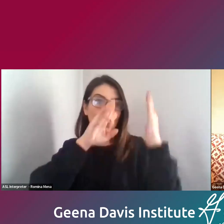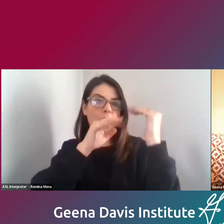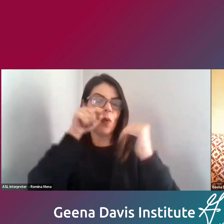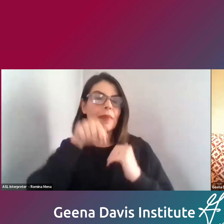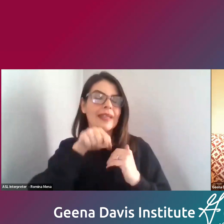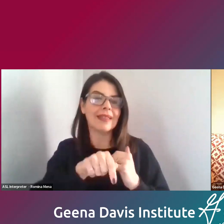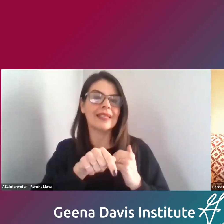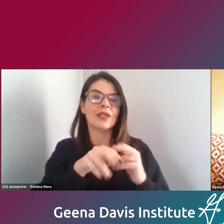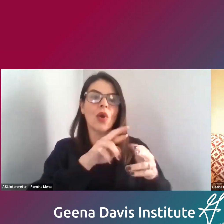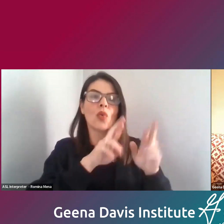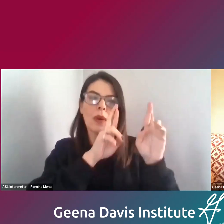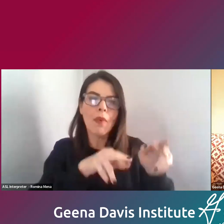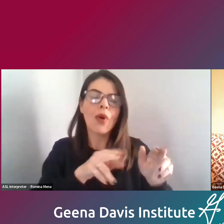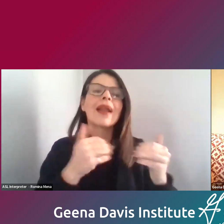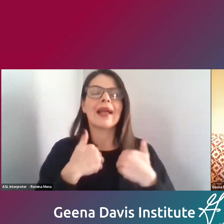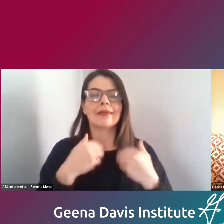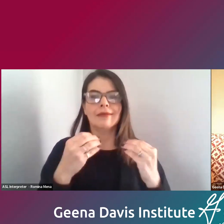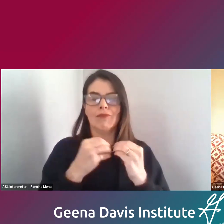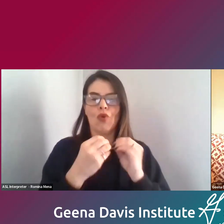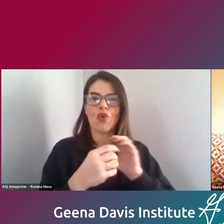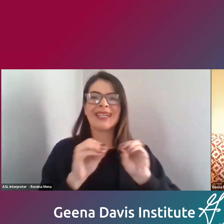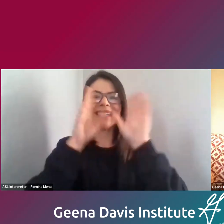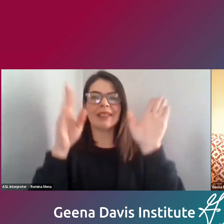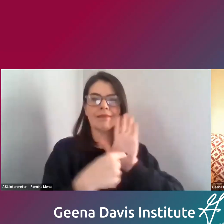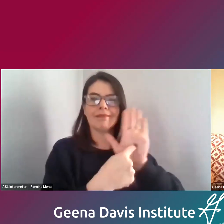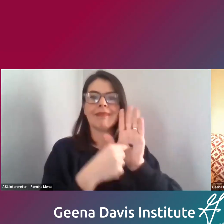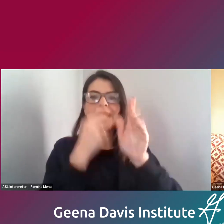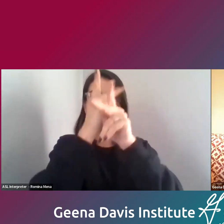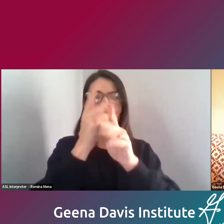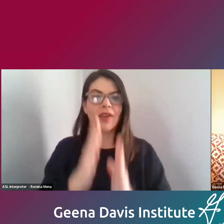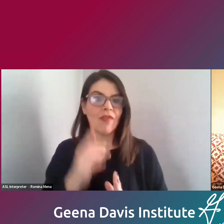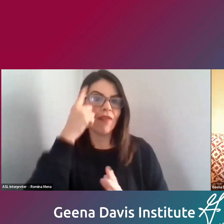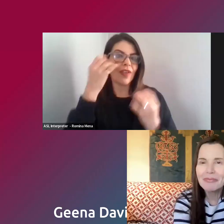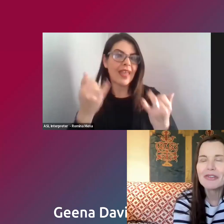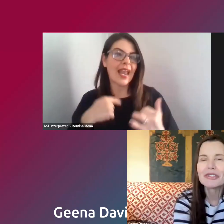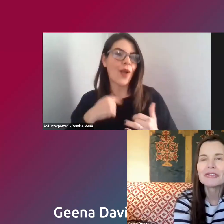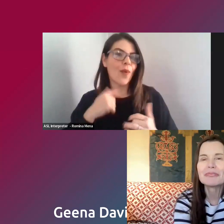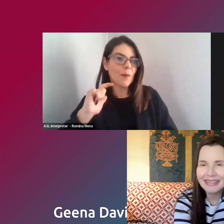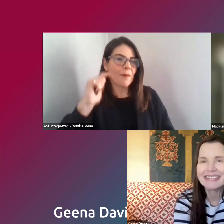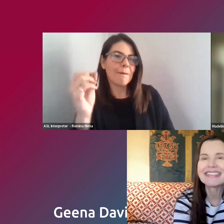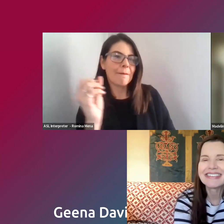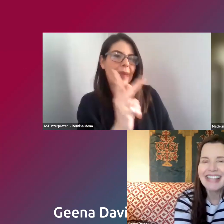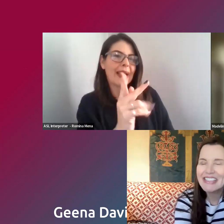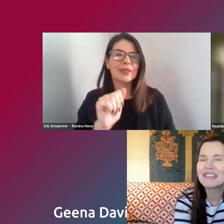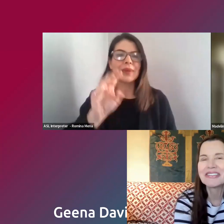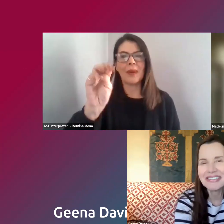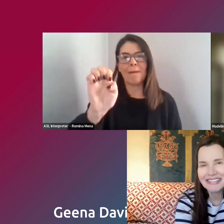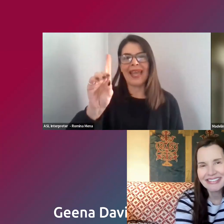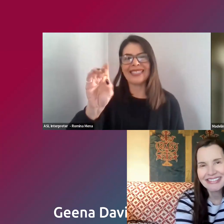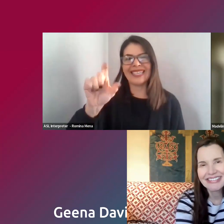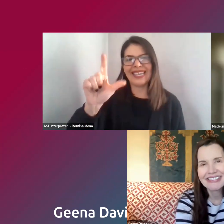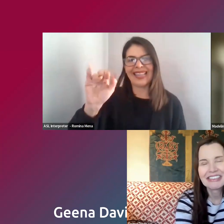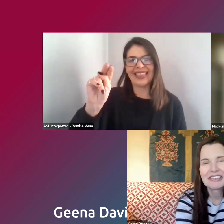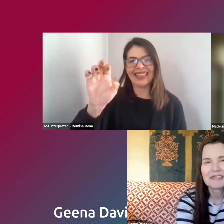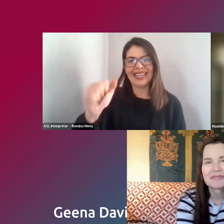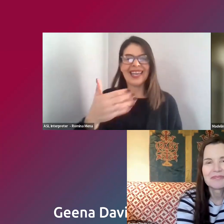diverse representations of caregivers on screen. And on that note, I will hand it back over to Madeline. Thank you. Thank